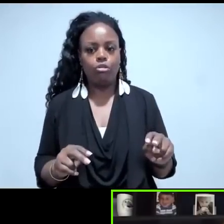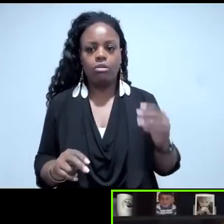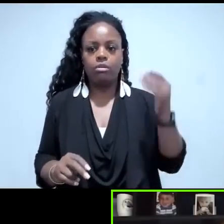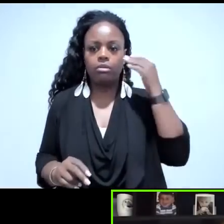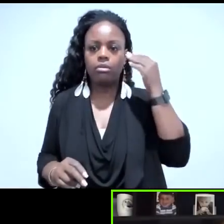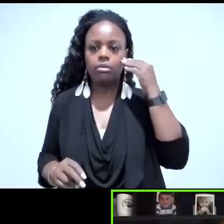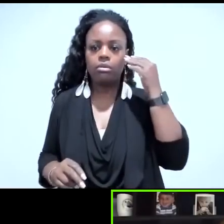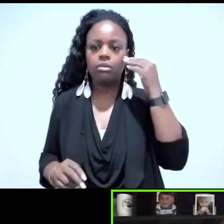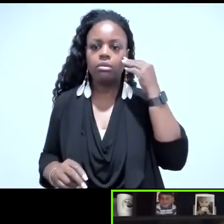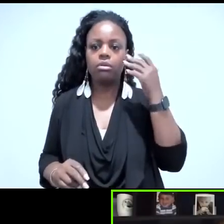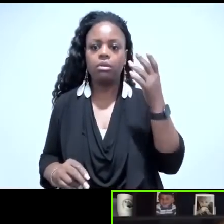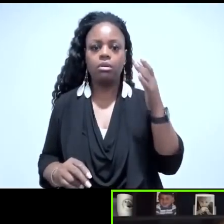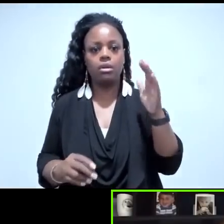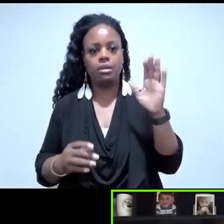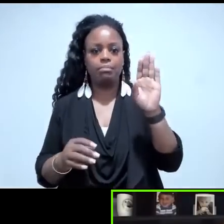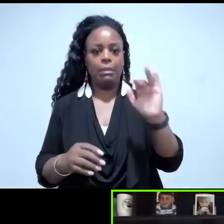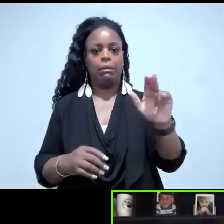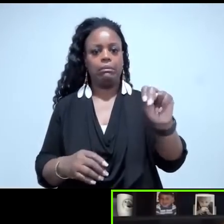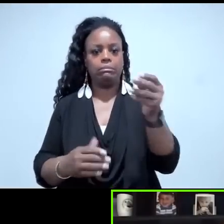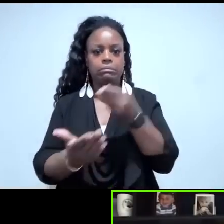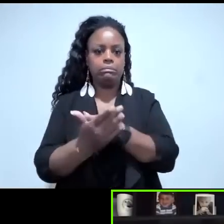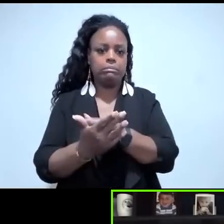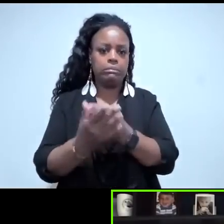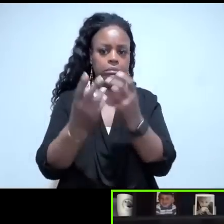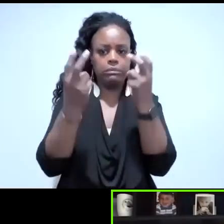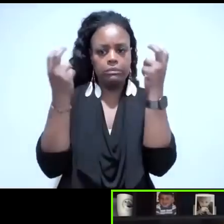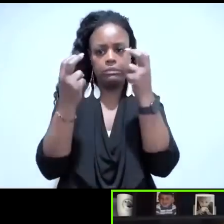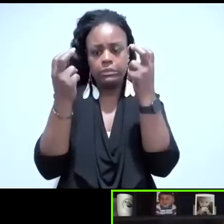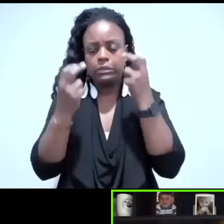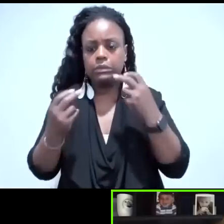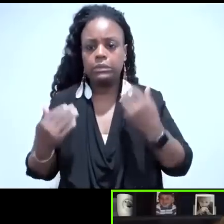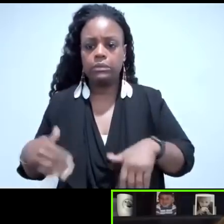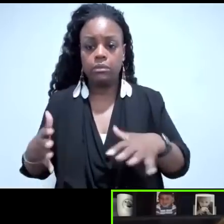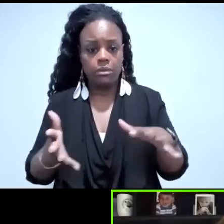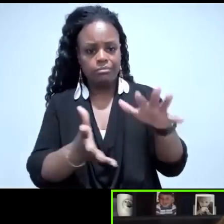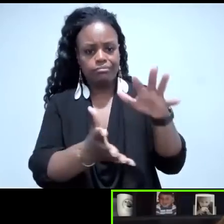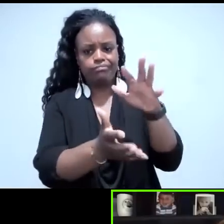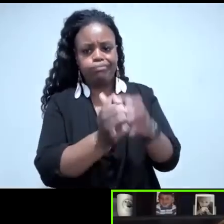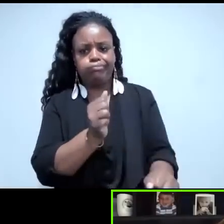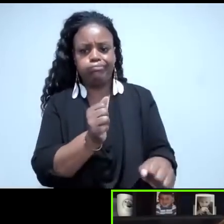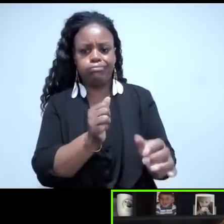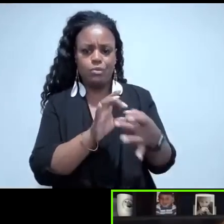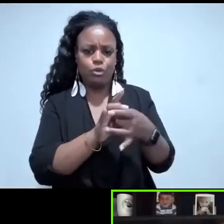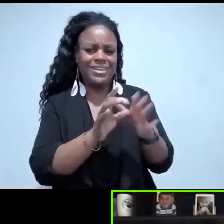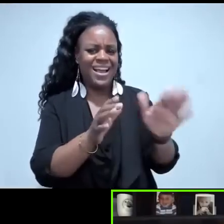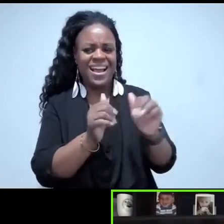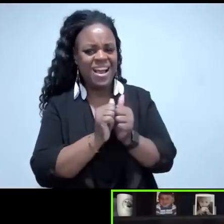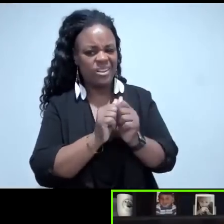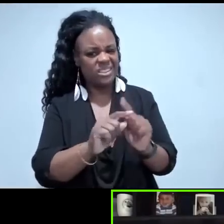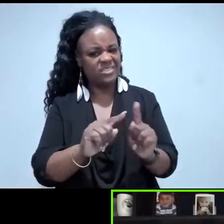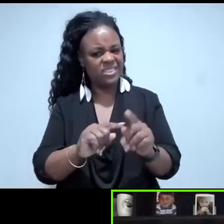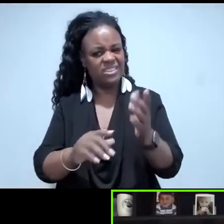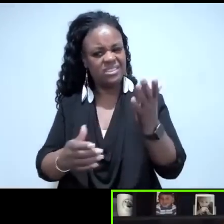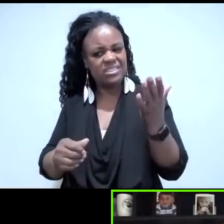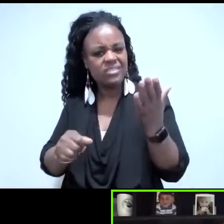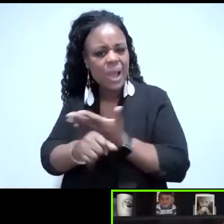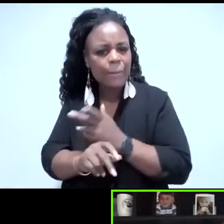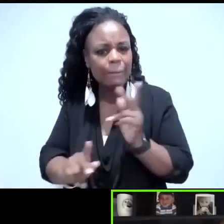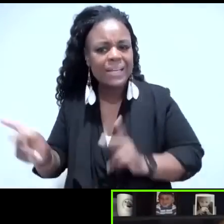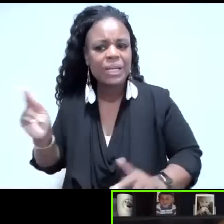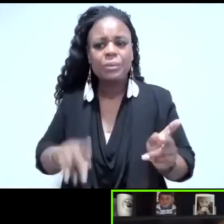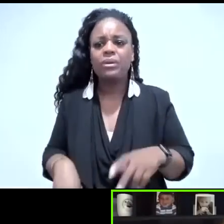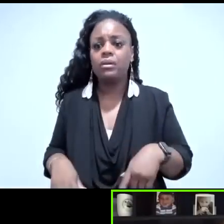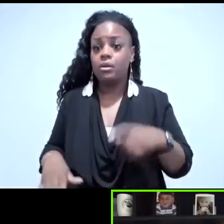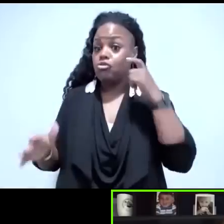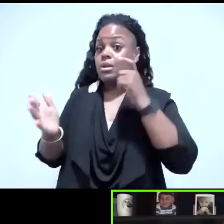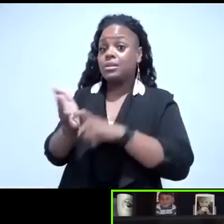closing down stores, by refusing to recognize the ALU, by putting a ballot box when the NLRB said that they could